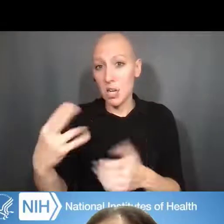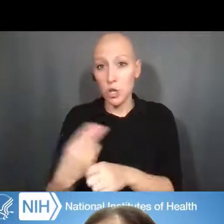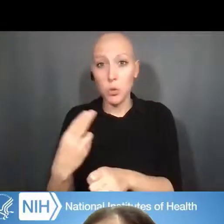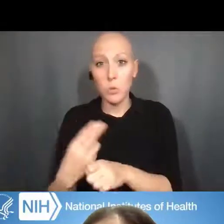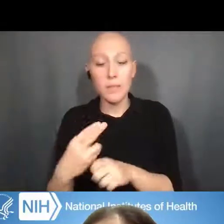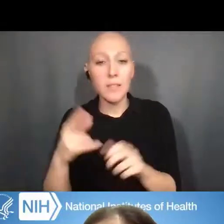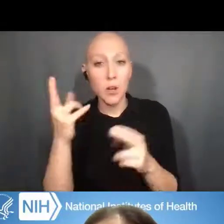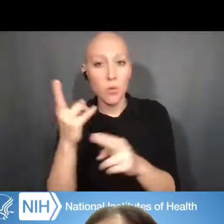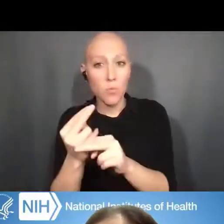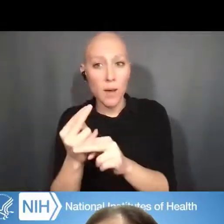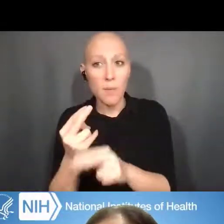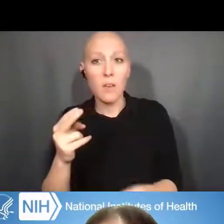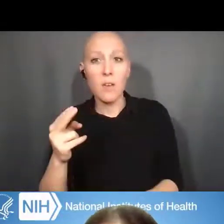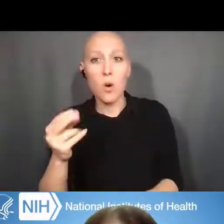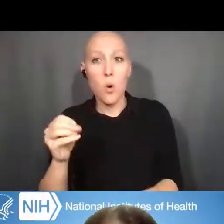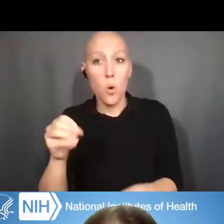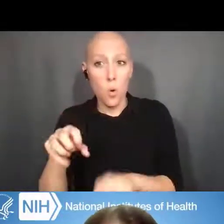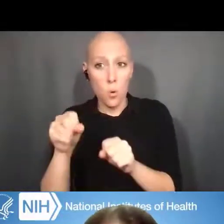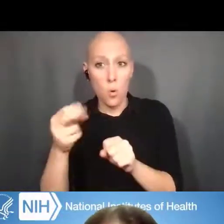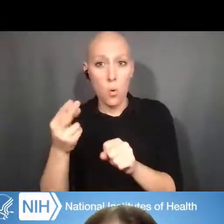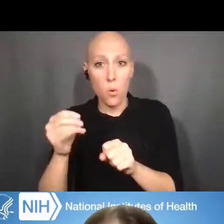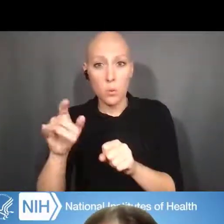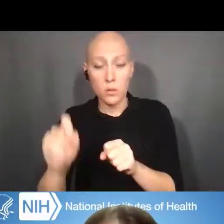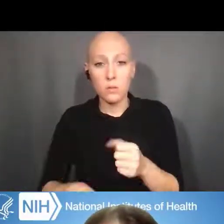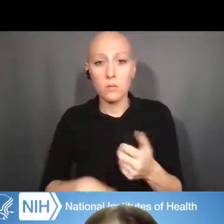a cow spleen from the slaughterhouse.